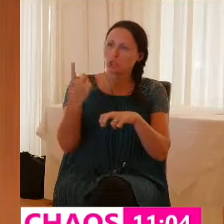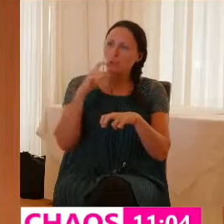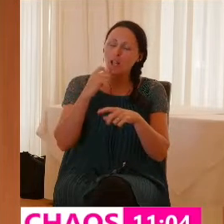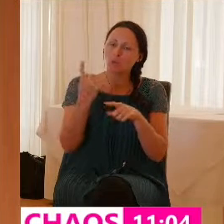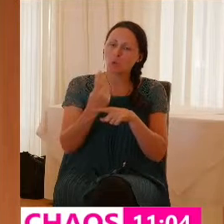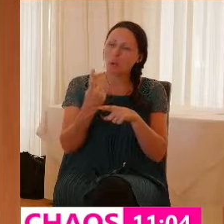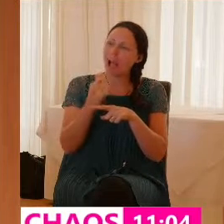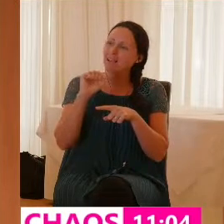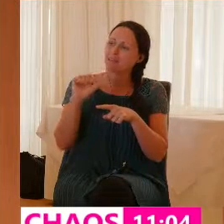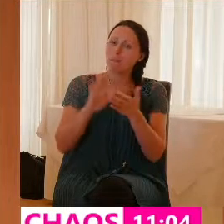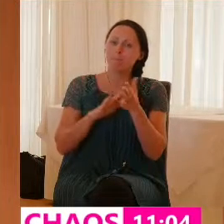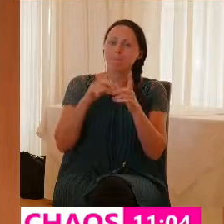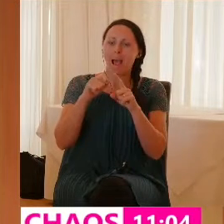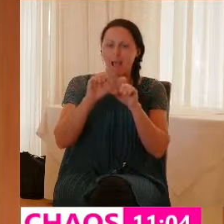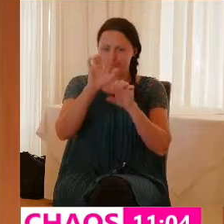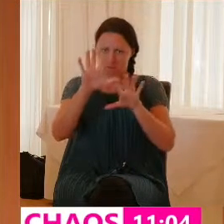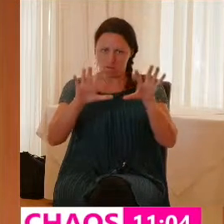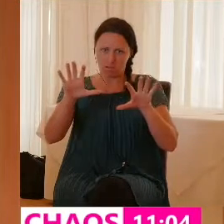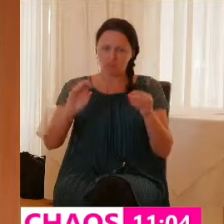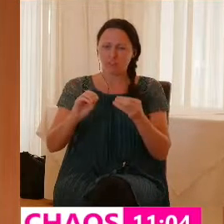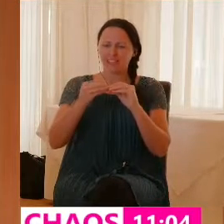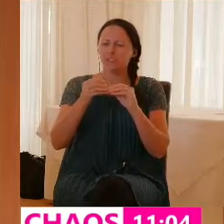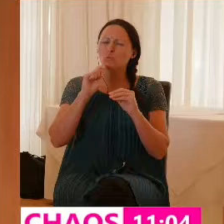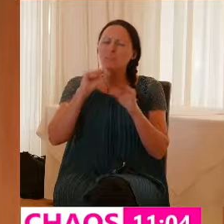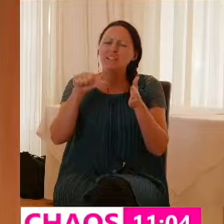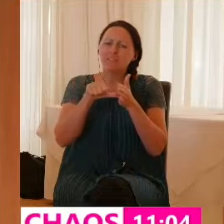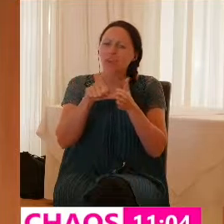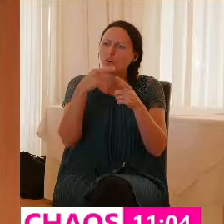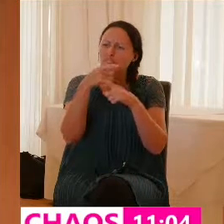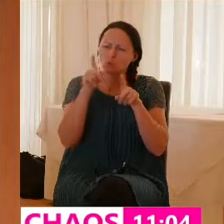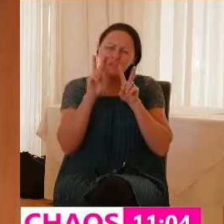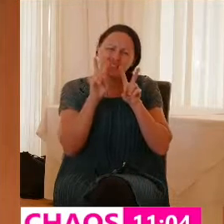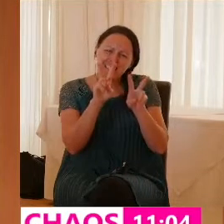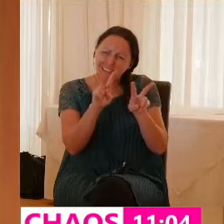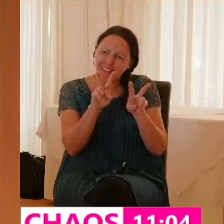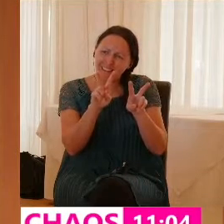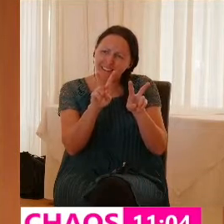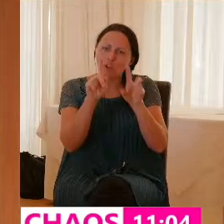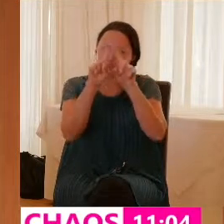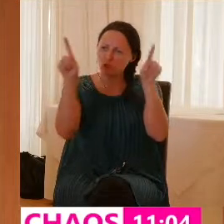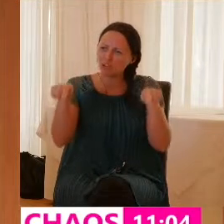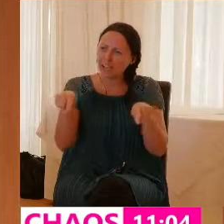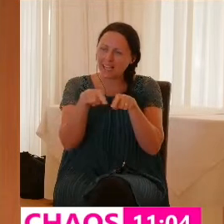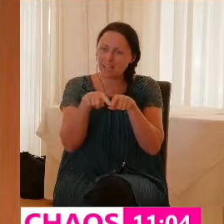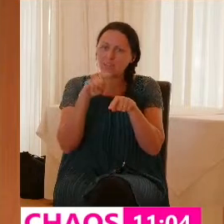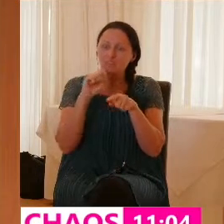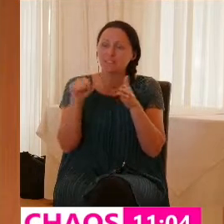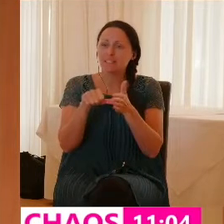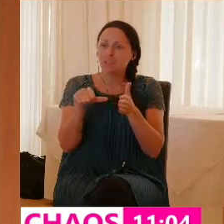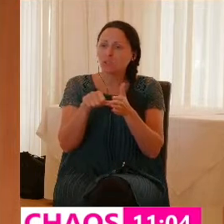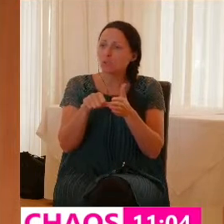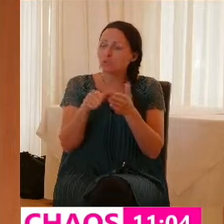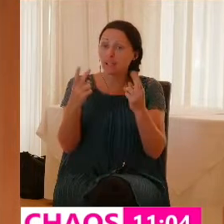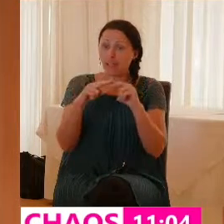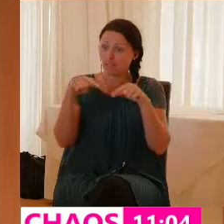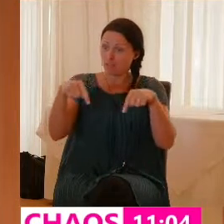has created, and I appreciate it's going to be quite difficult for you to see them, but for some of you to see them on these screens. So if you have one of these